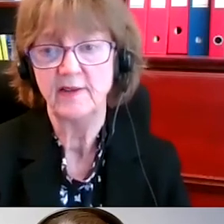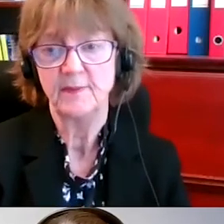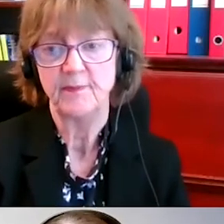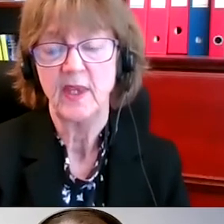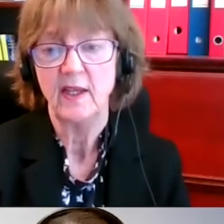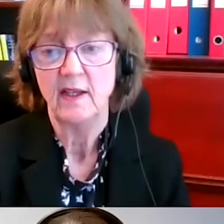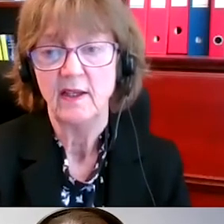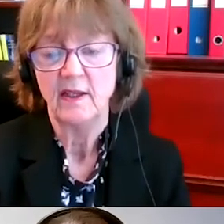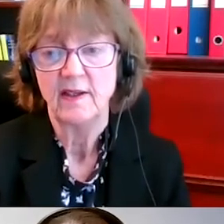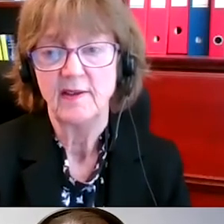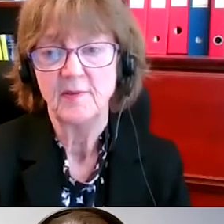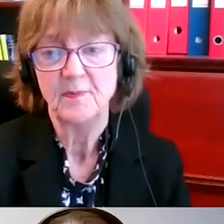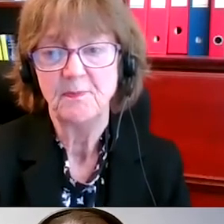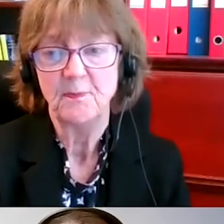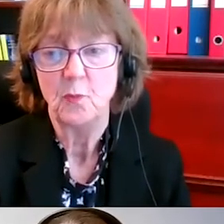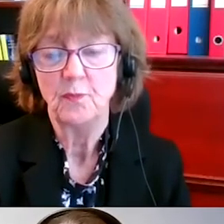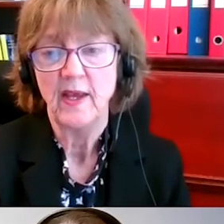tokenistically.